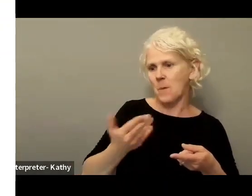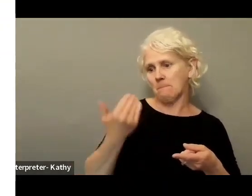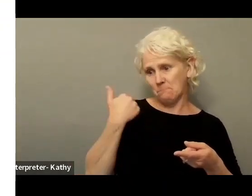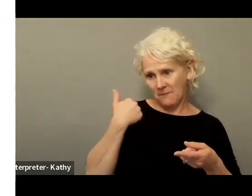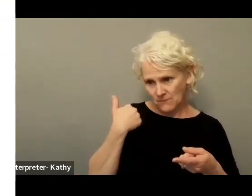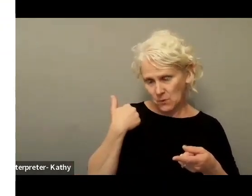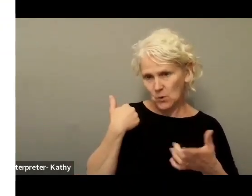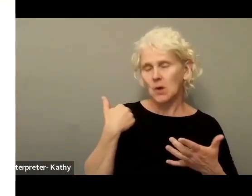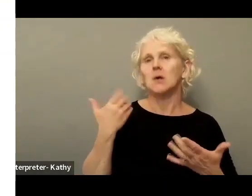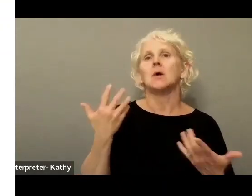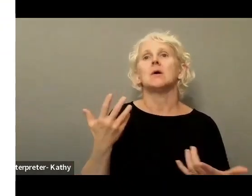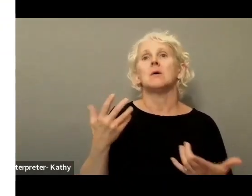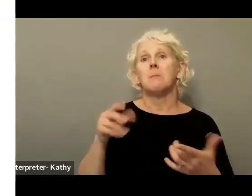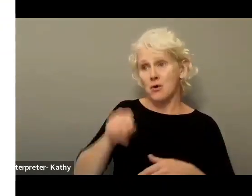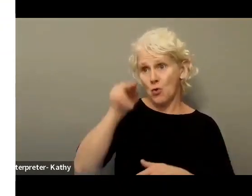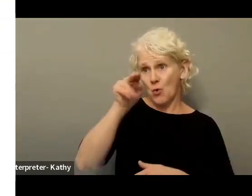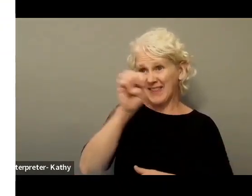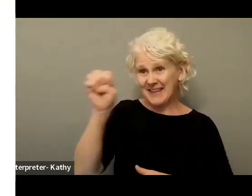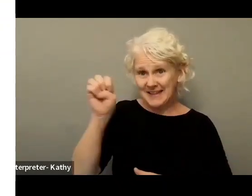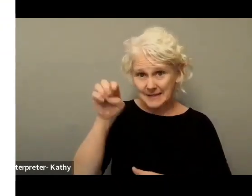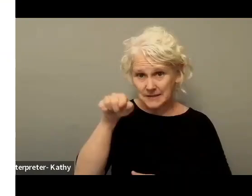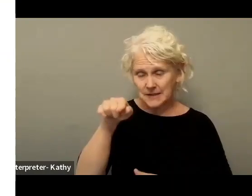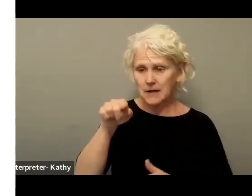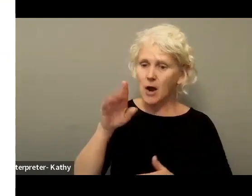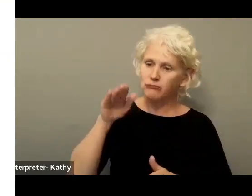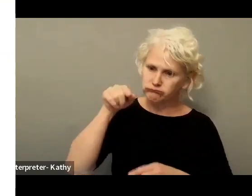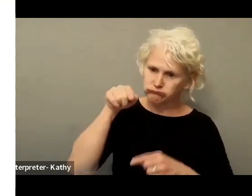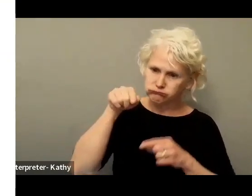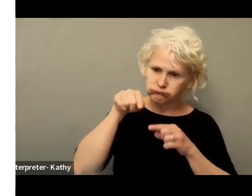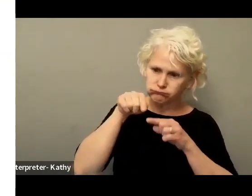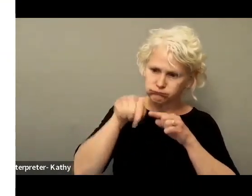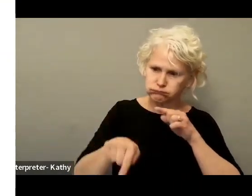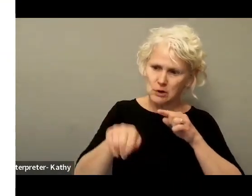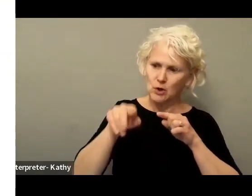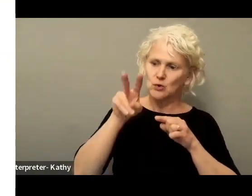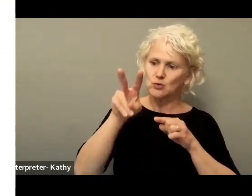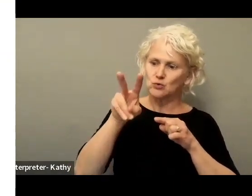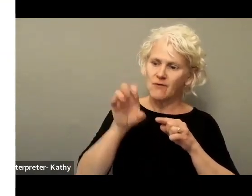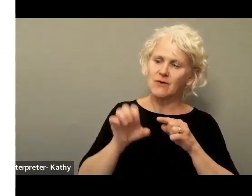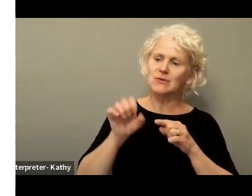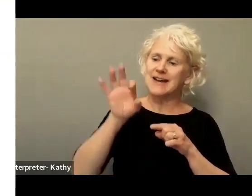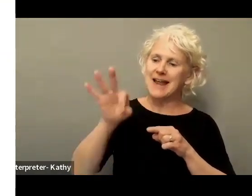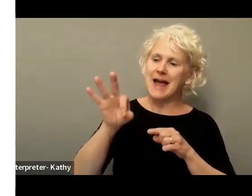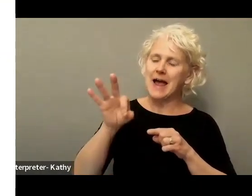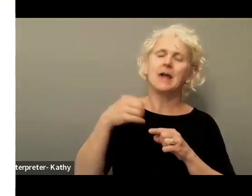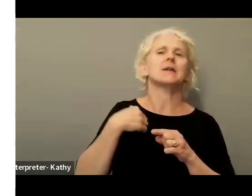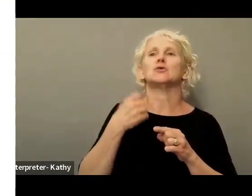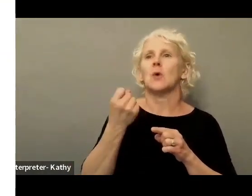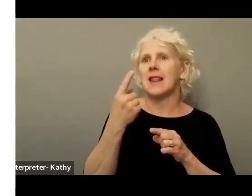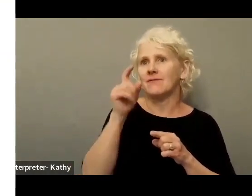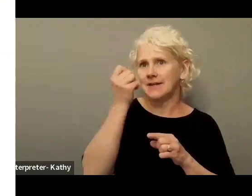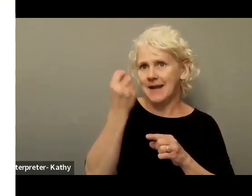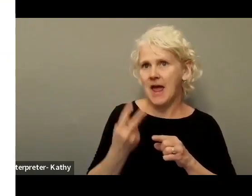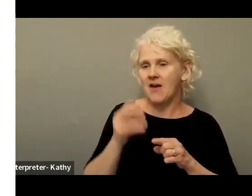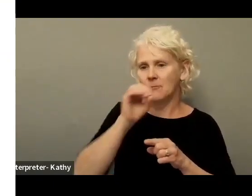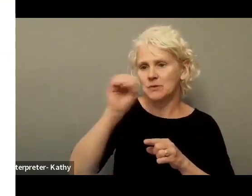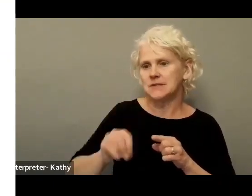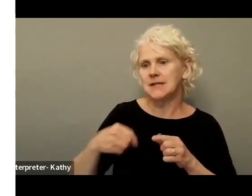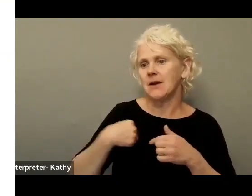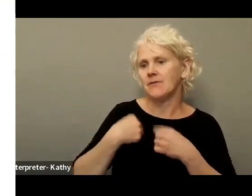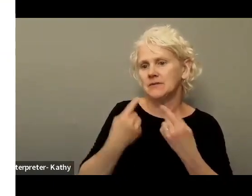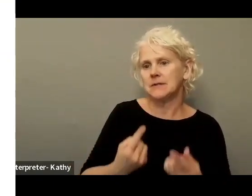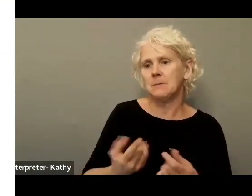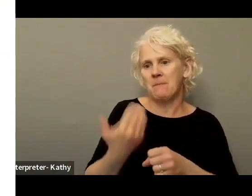pre-pandemic. Northeast Minnesota is down 1,209 jobs, or 11.5% since